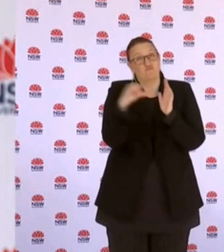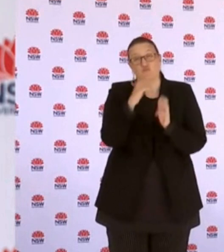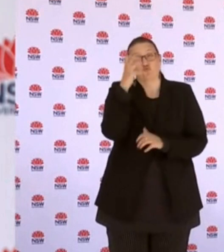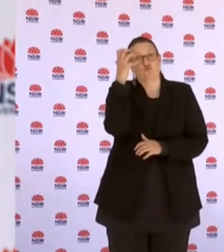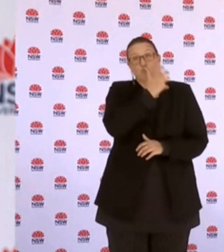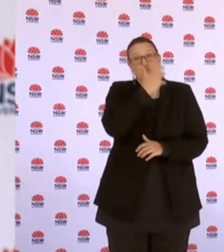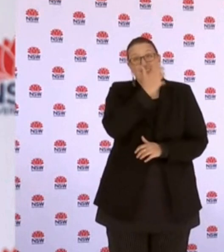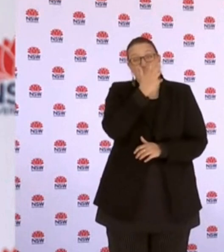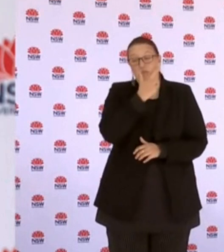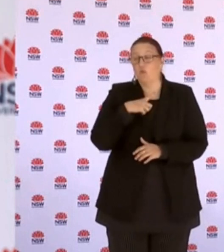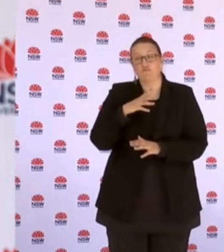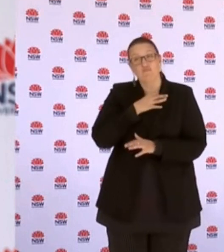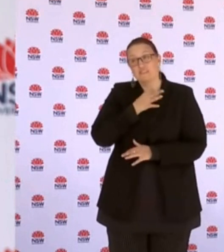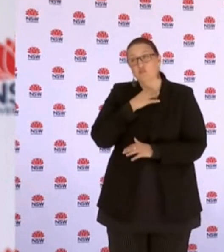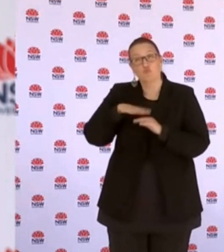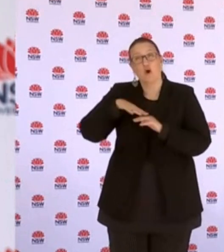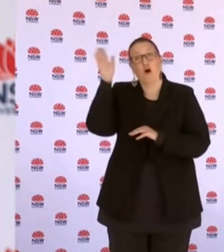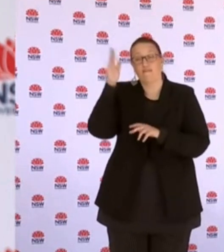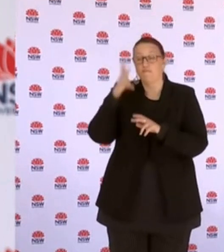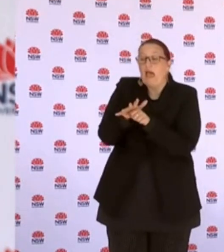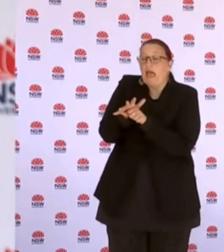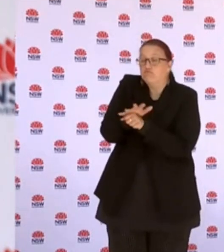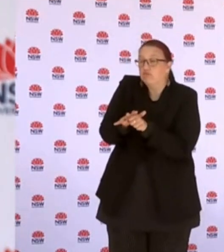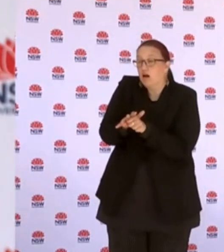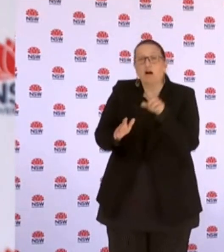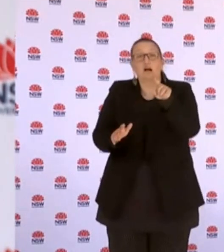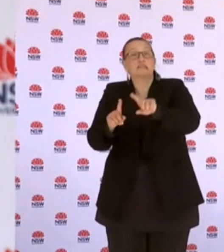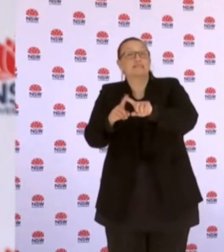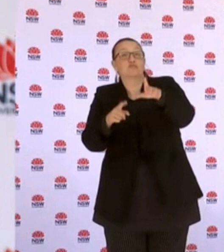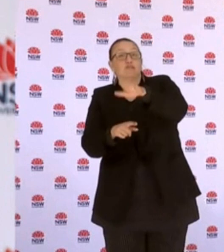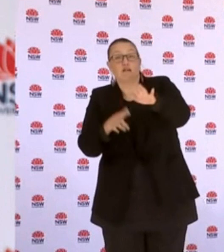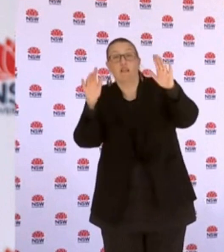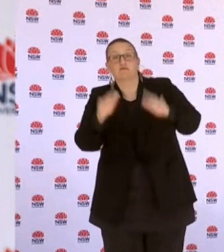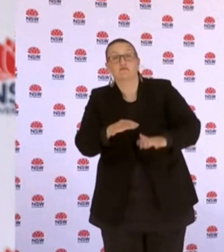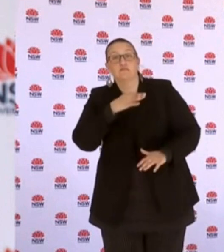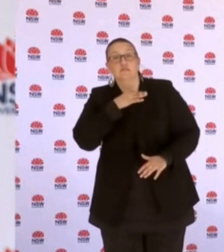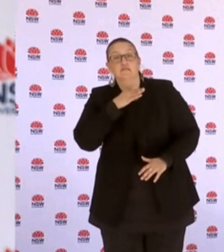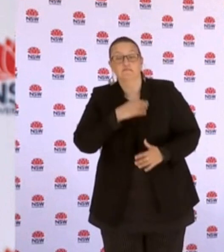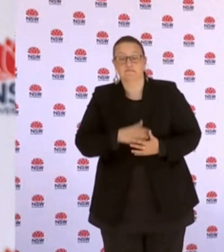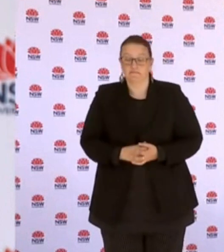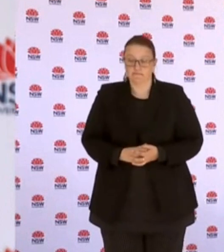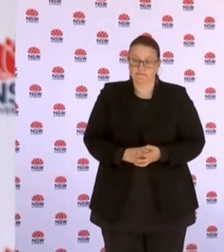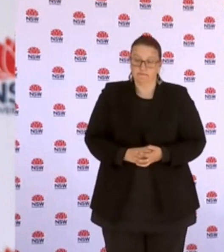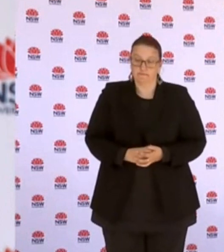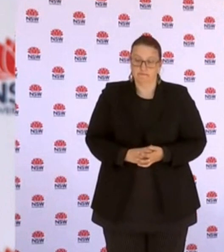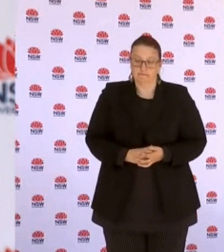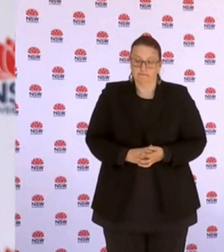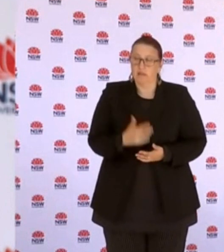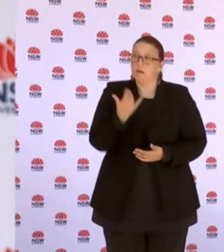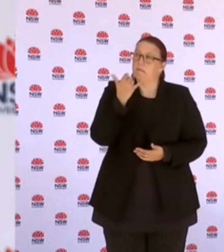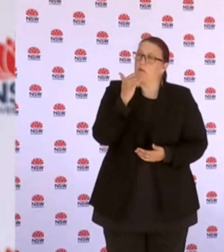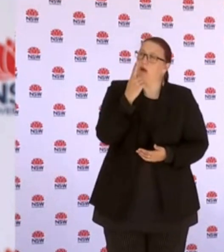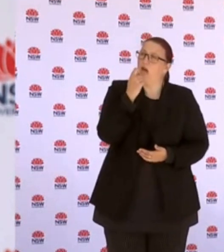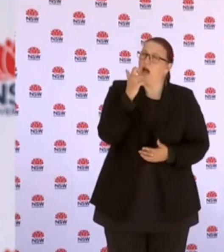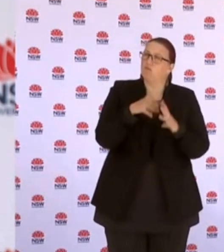really challenging decisions. I think it's fair to say, I mean, a few weeks ago, I remember we were talking about, or maybe a week and a half ago, we were talking about a